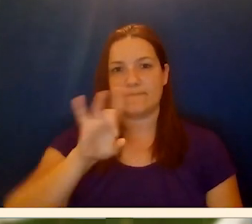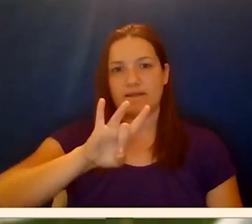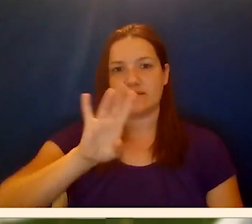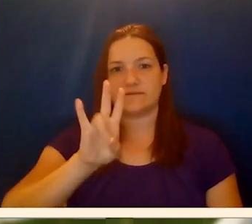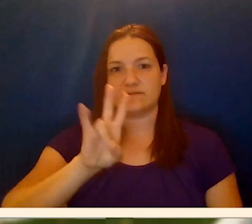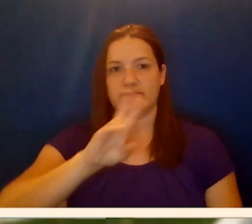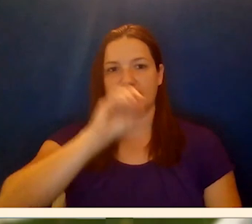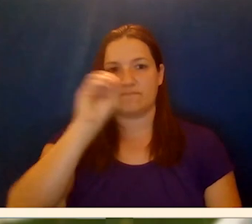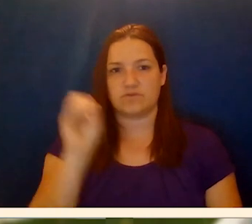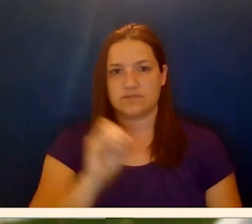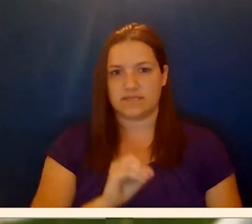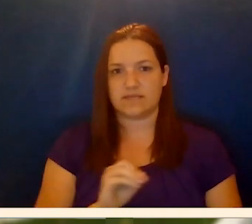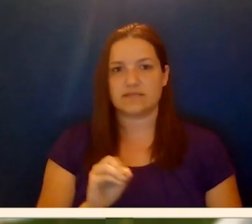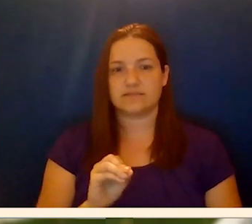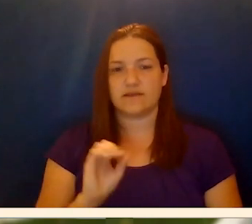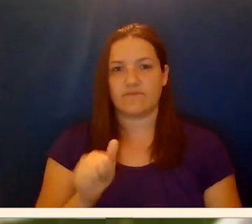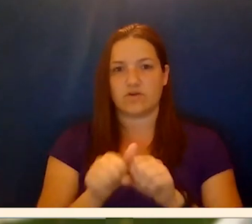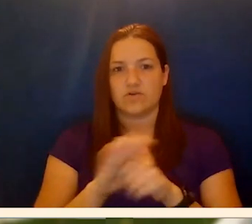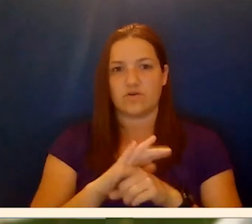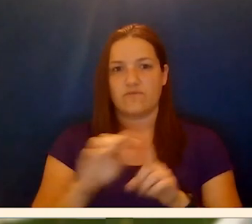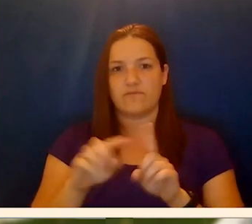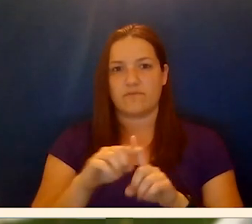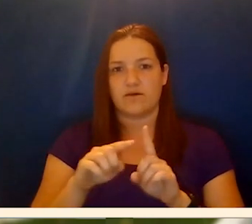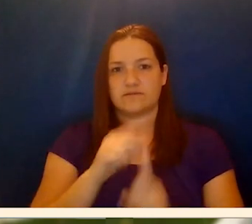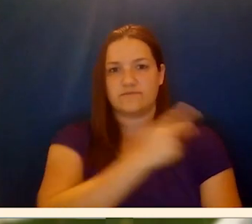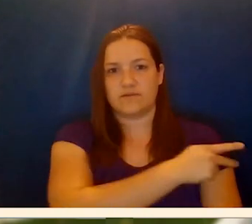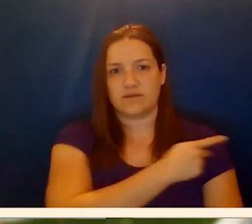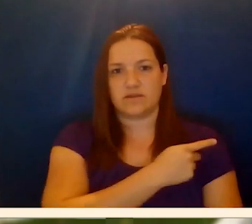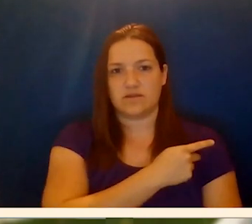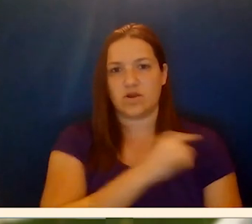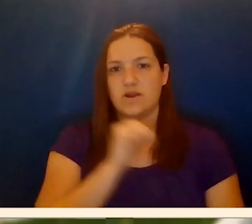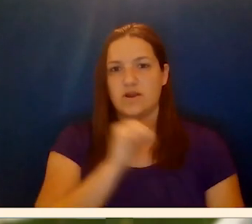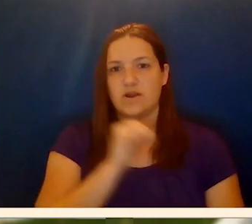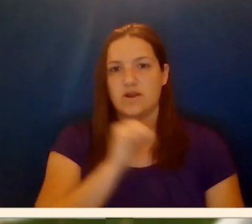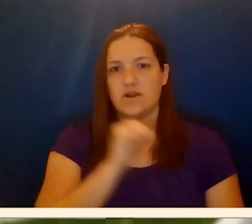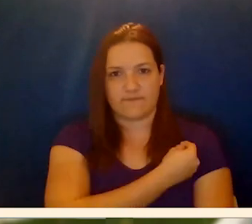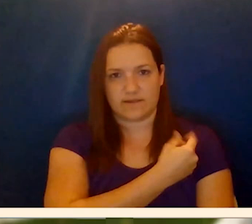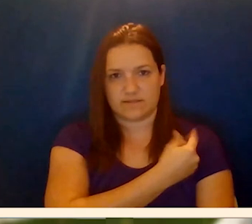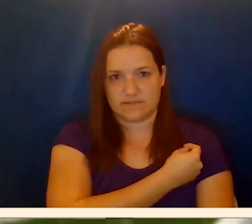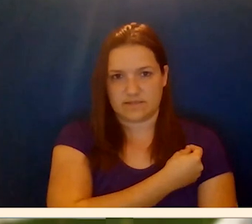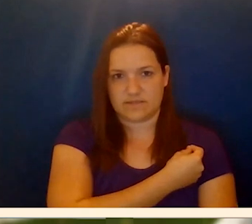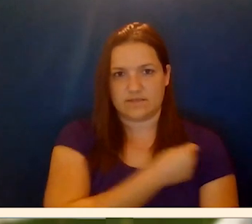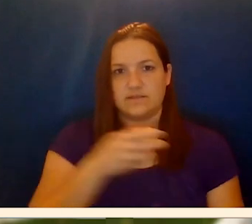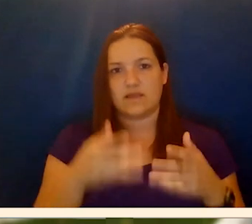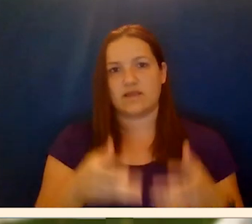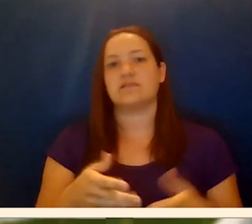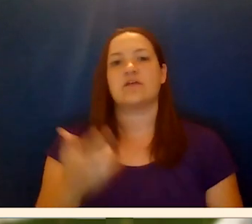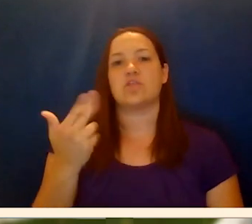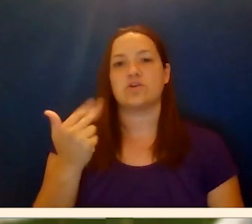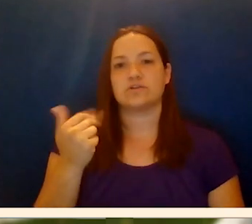positive inpatients are unvaccinated. So that leaves 13% that are